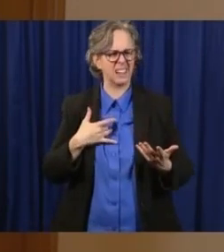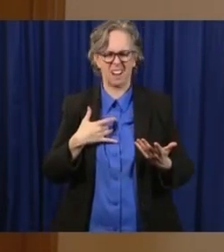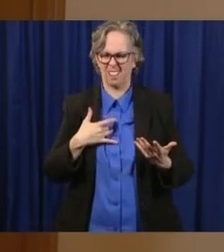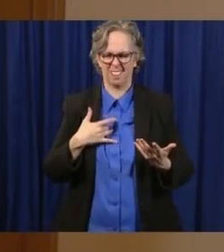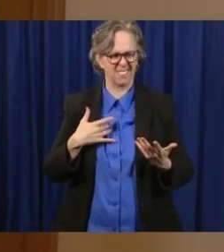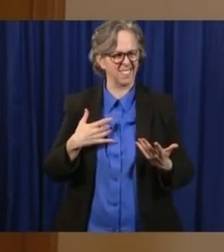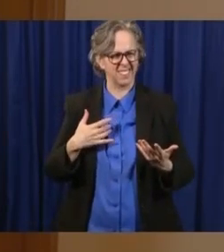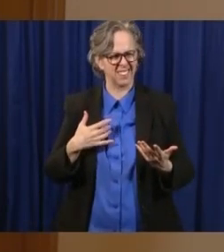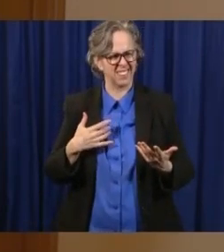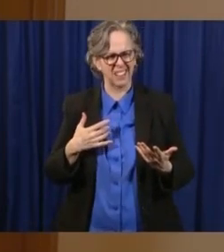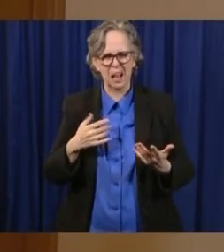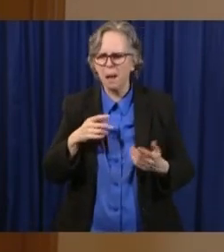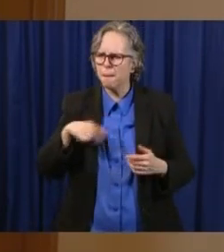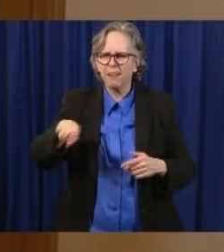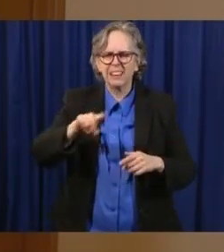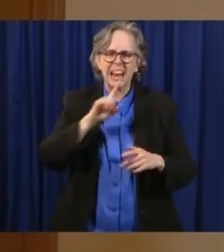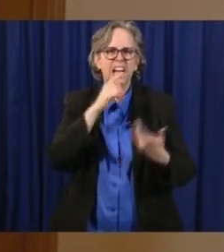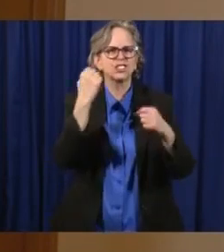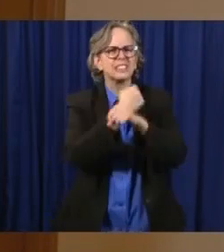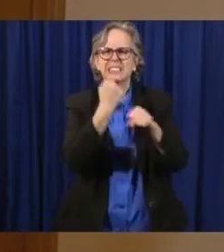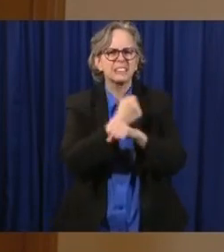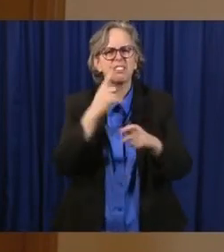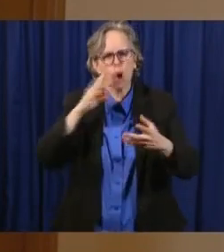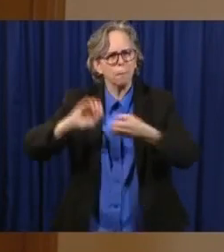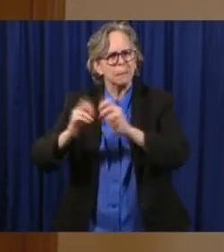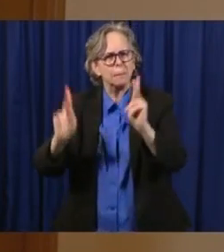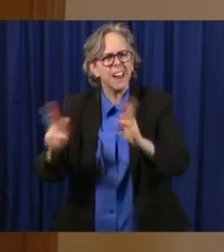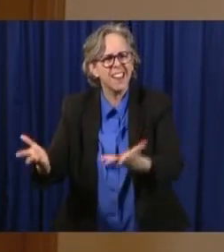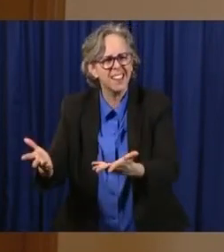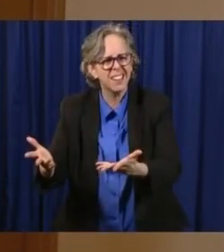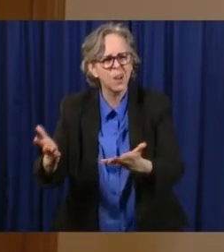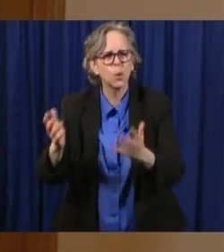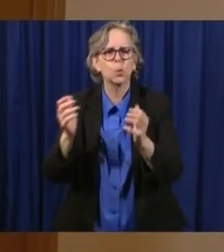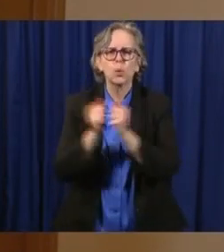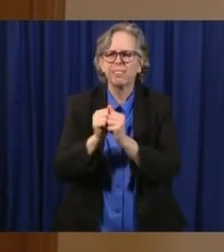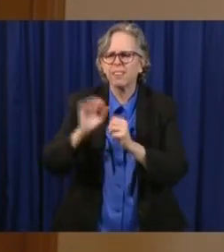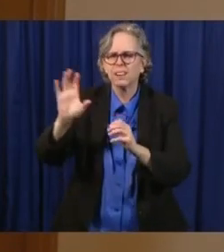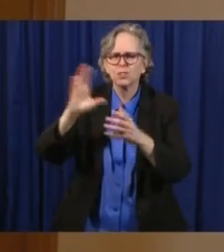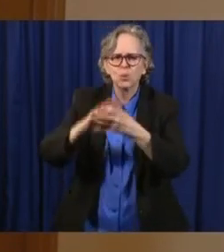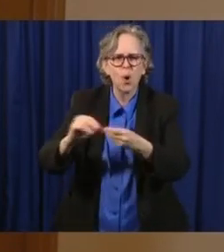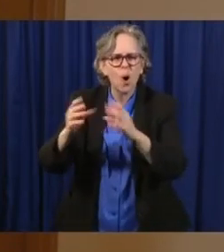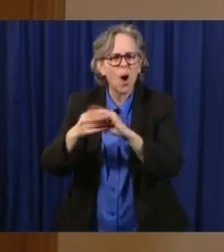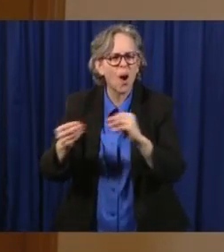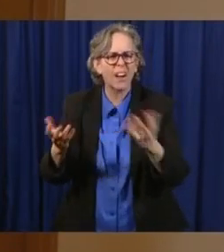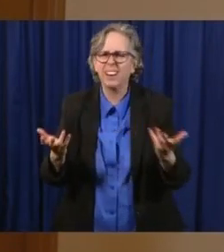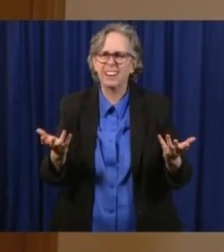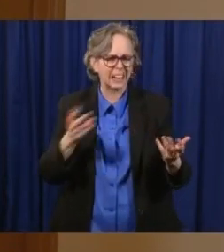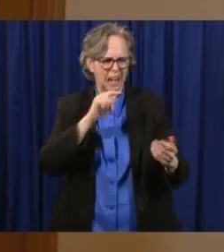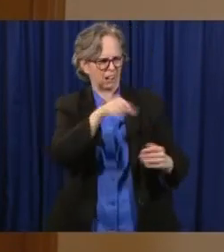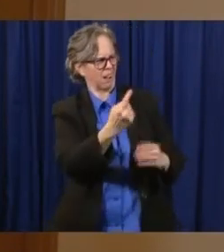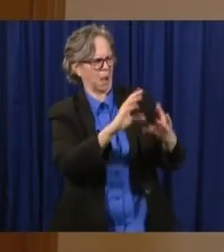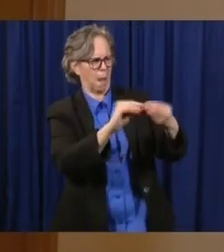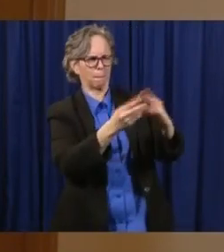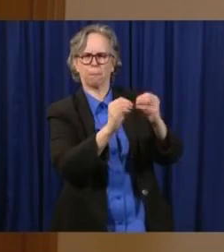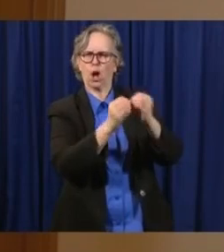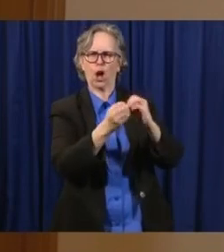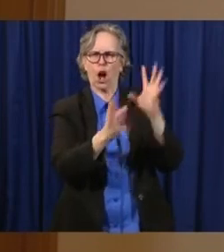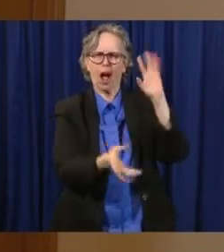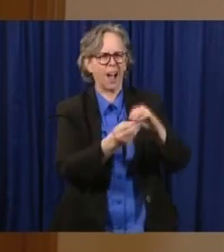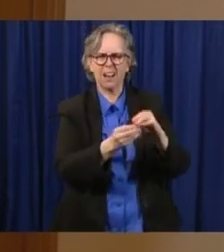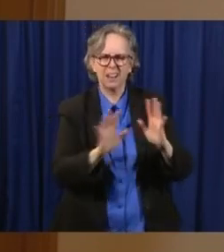they're people and they're people with stories. And we're going to tell more of those stories in the days to come, and our